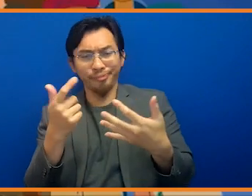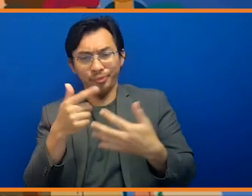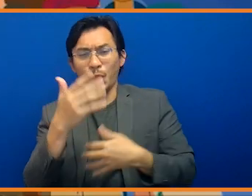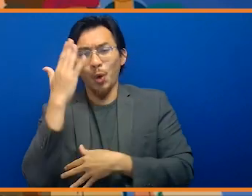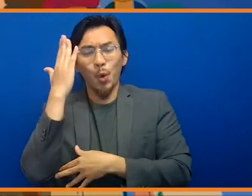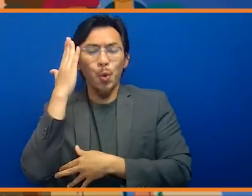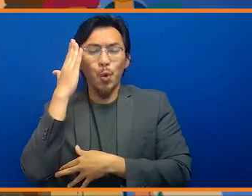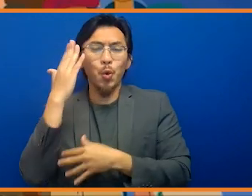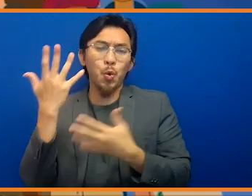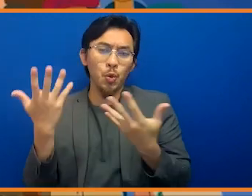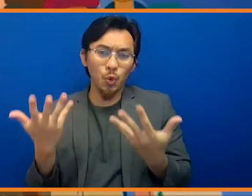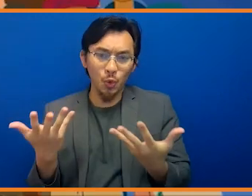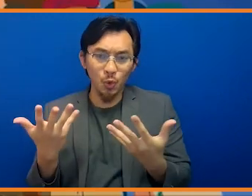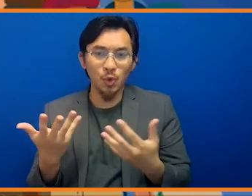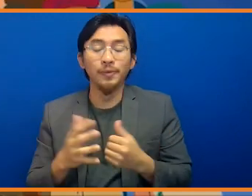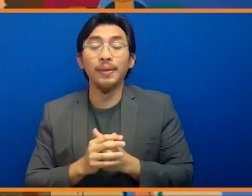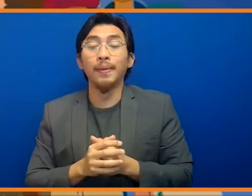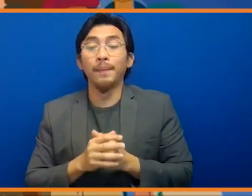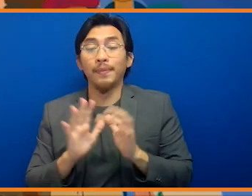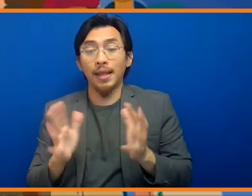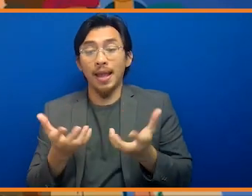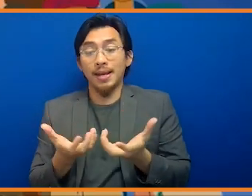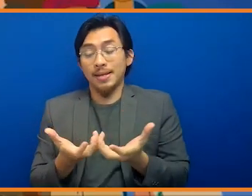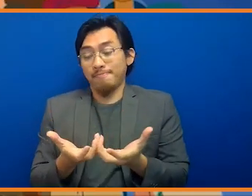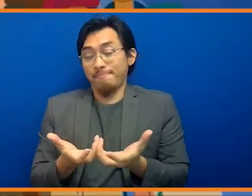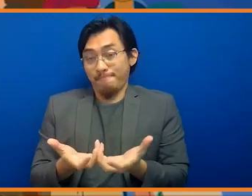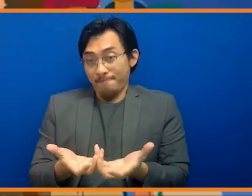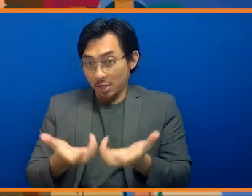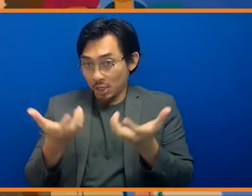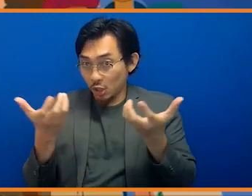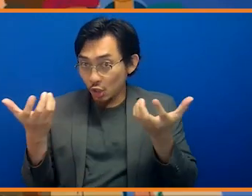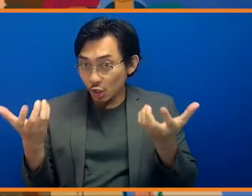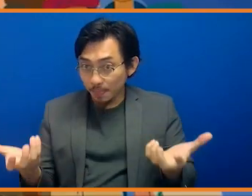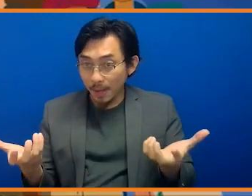event, and then separated